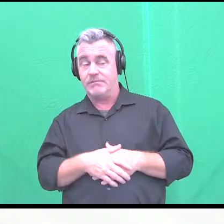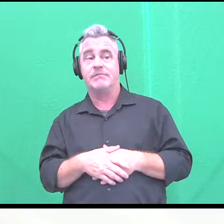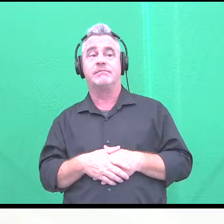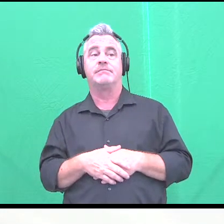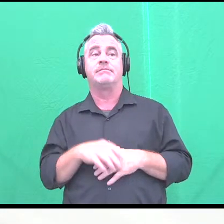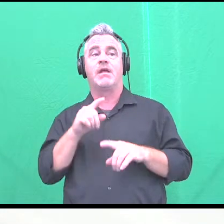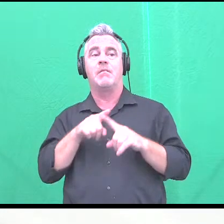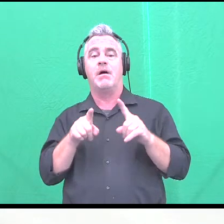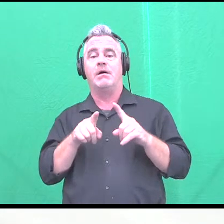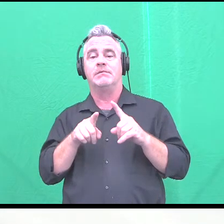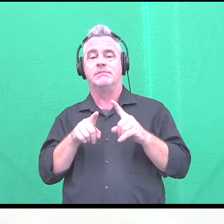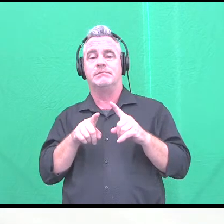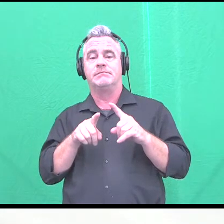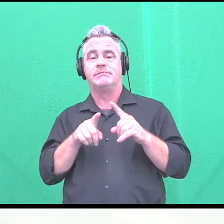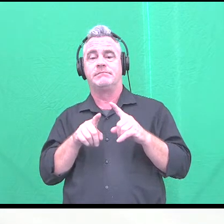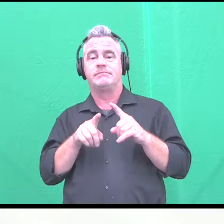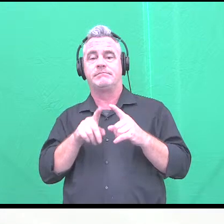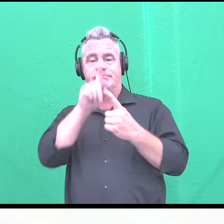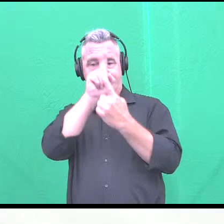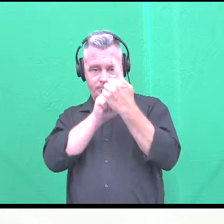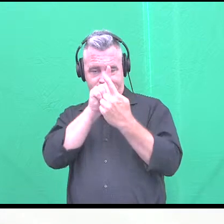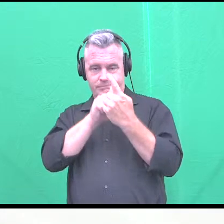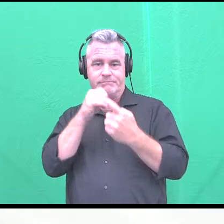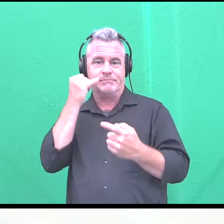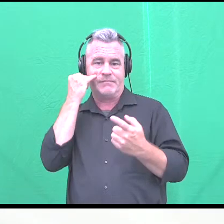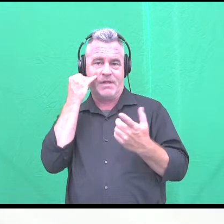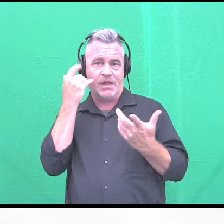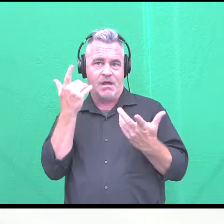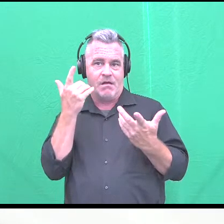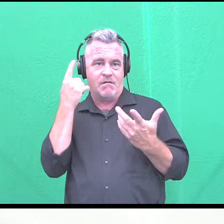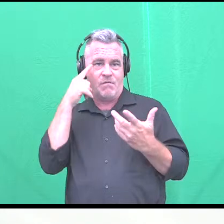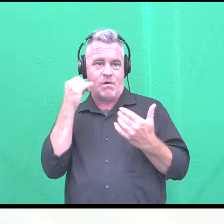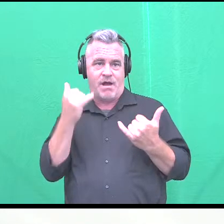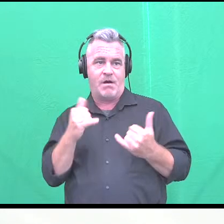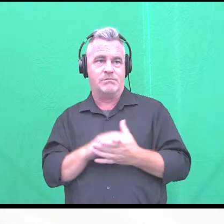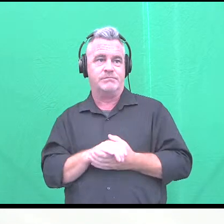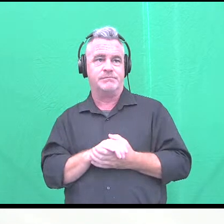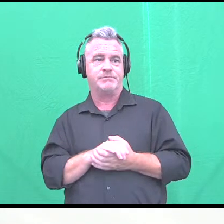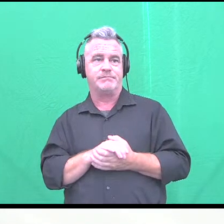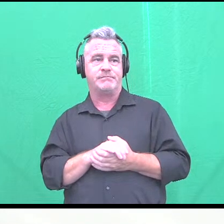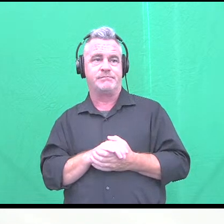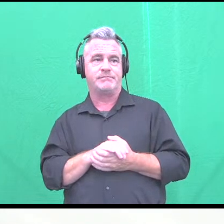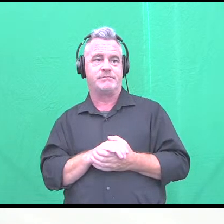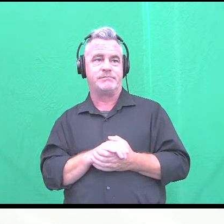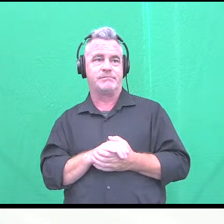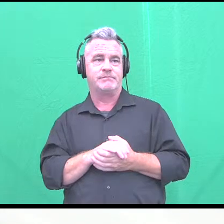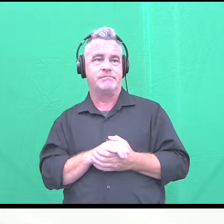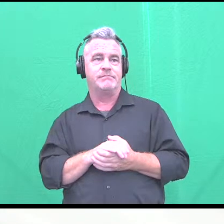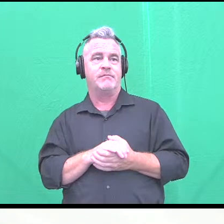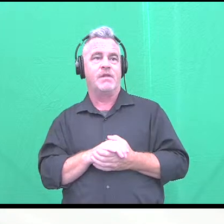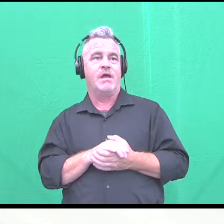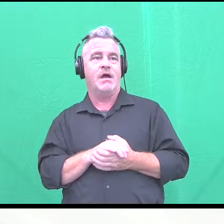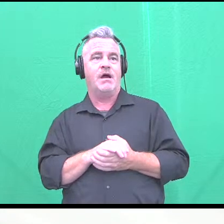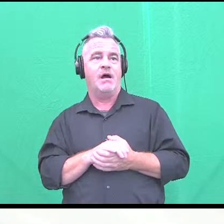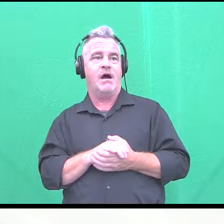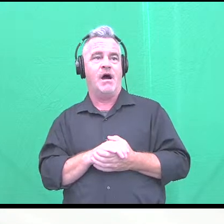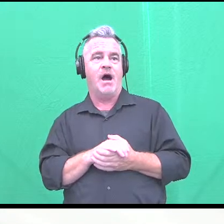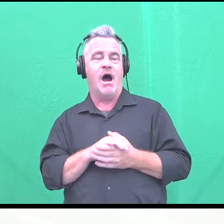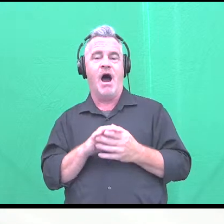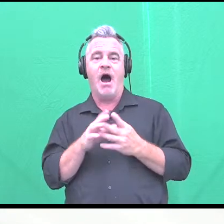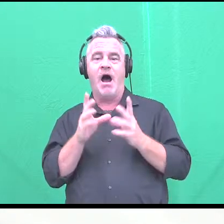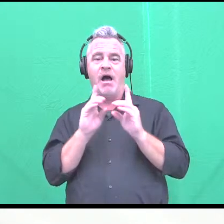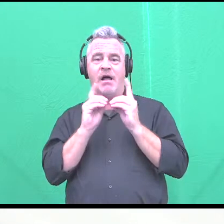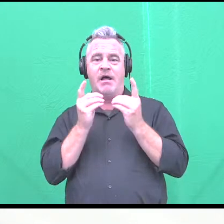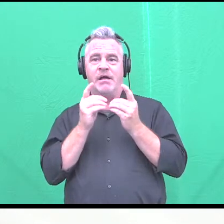in person, and we're very happy to be able to continue doing that. So our district website